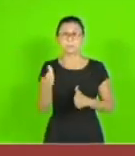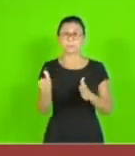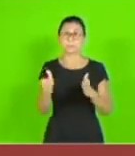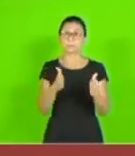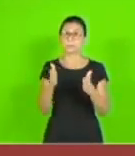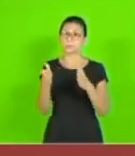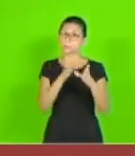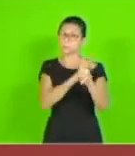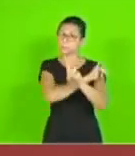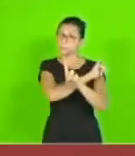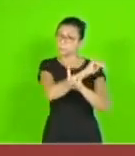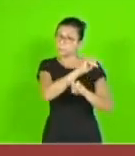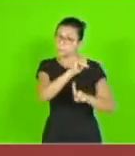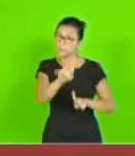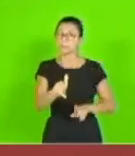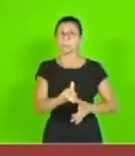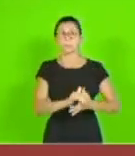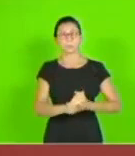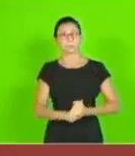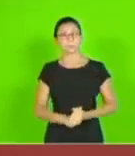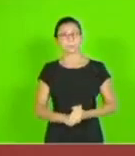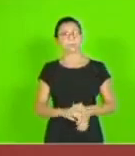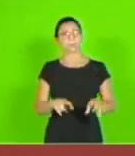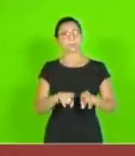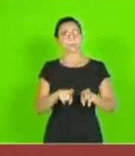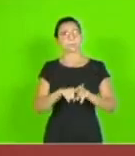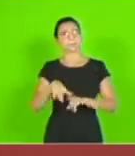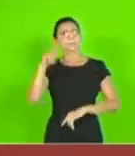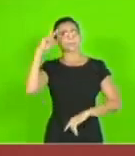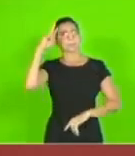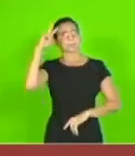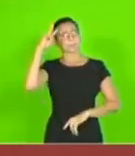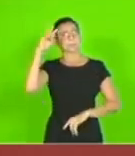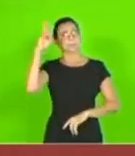When you speak of this prophetic moment,